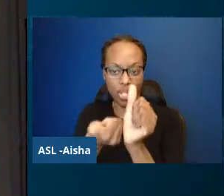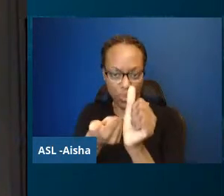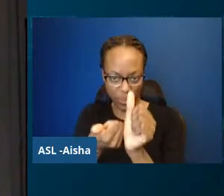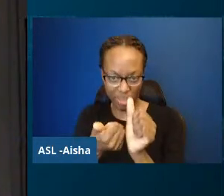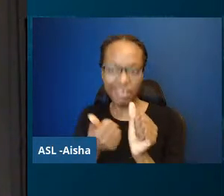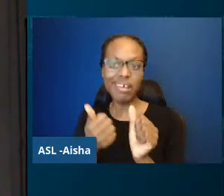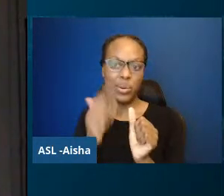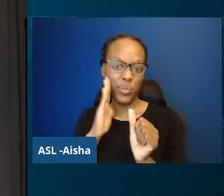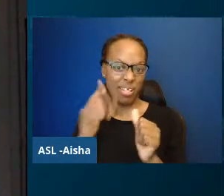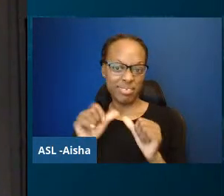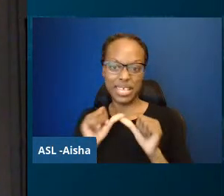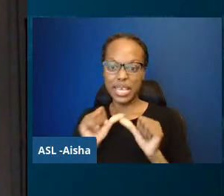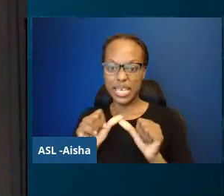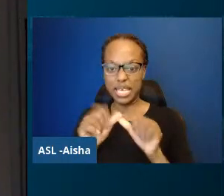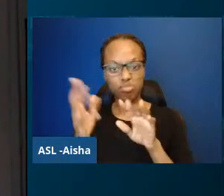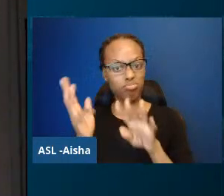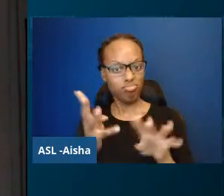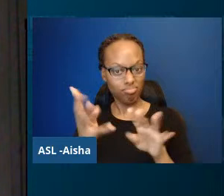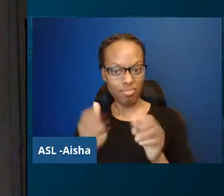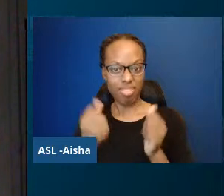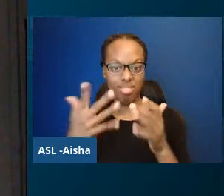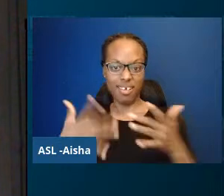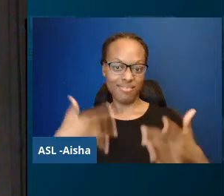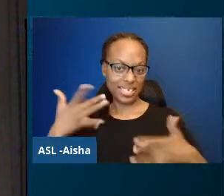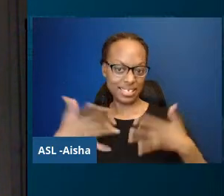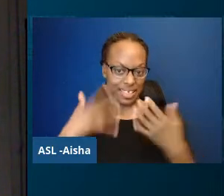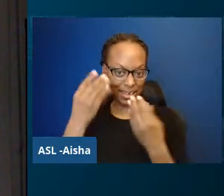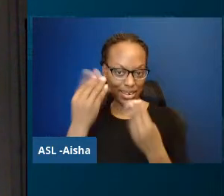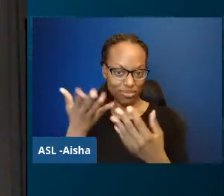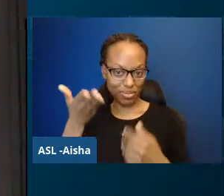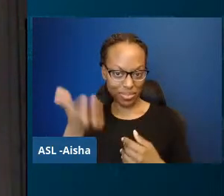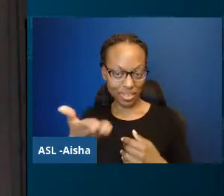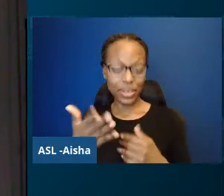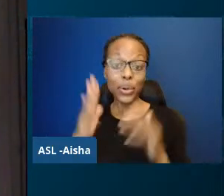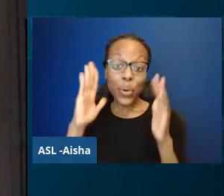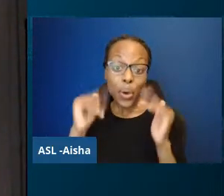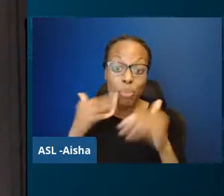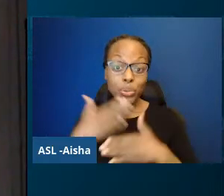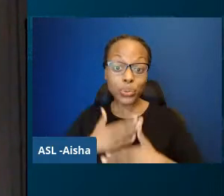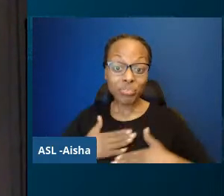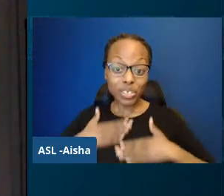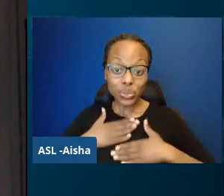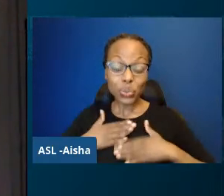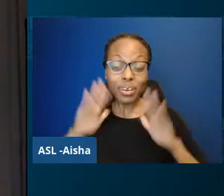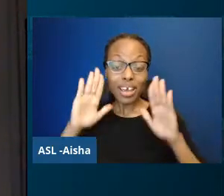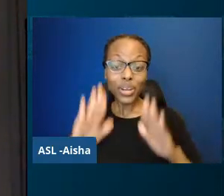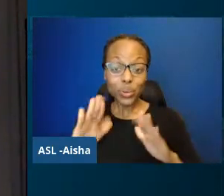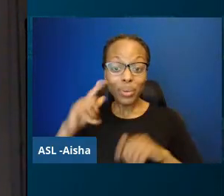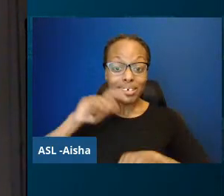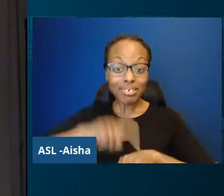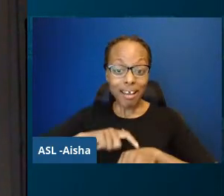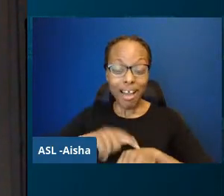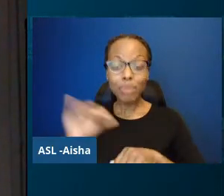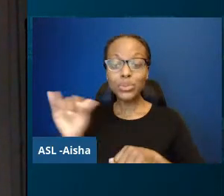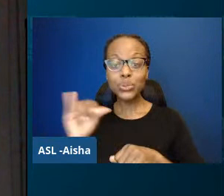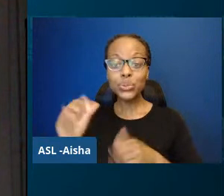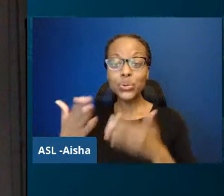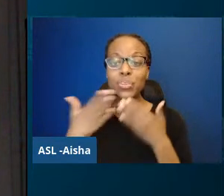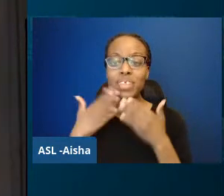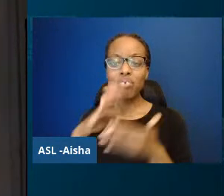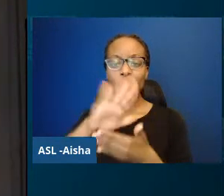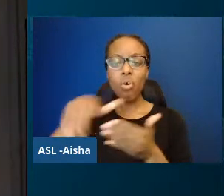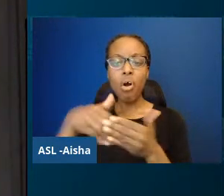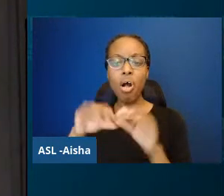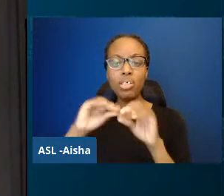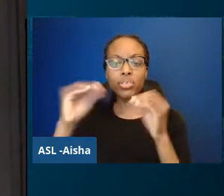at the Intrepid Museum hope that you have had a wonderful time, that you've enjoyed our day, and a big, big thank you to all of our organizations